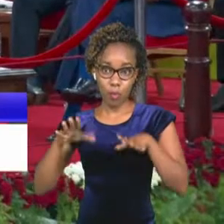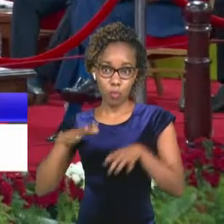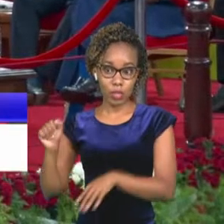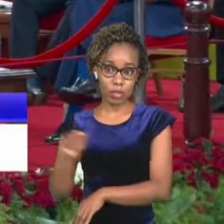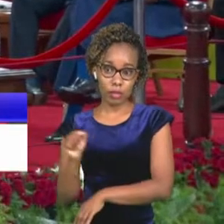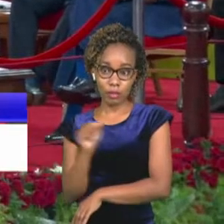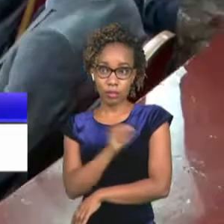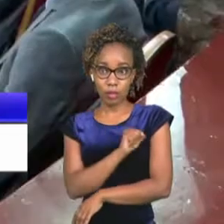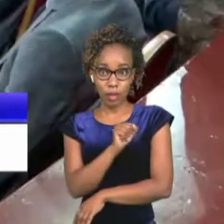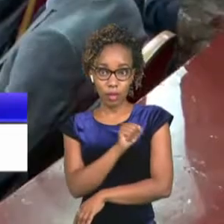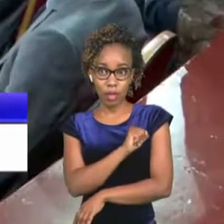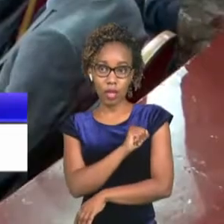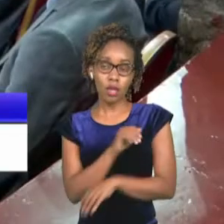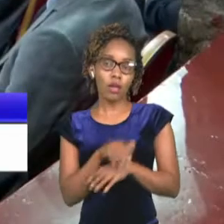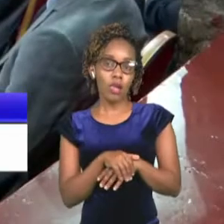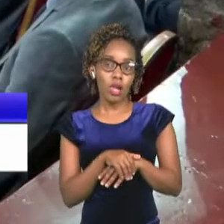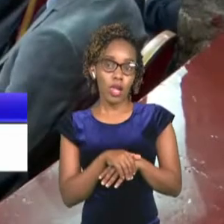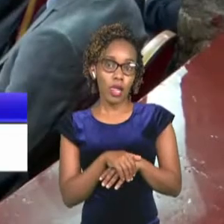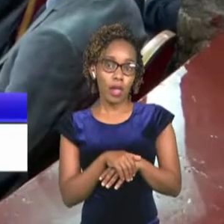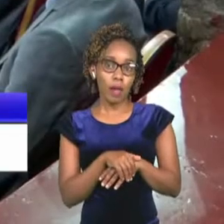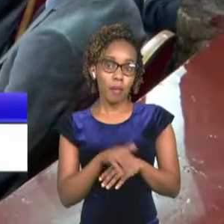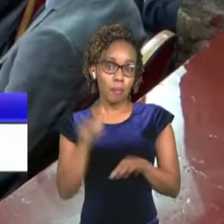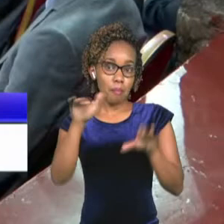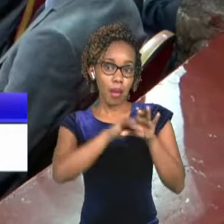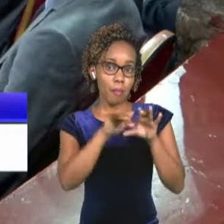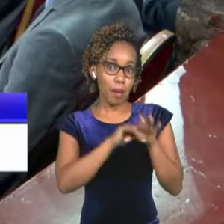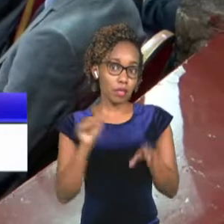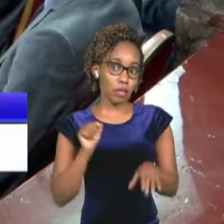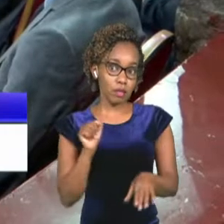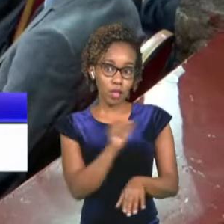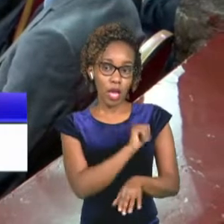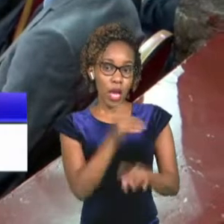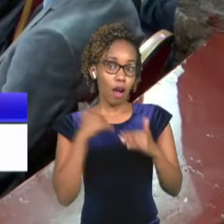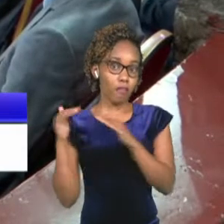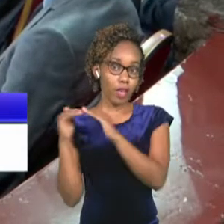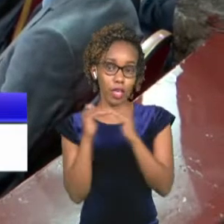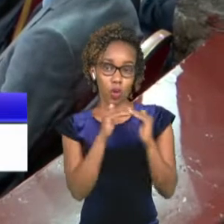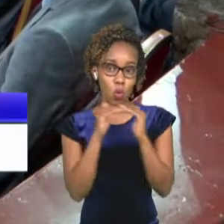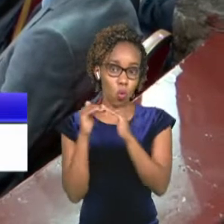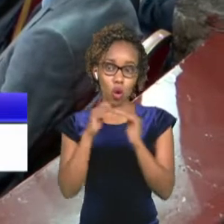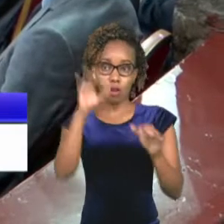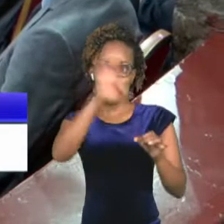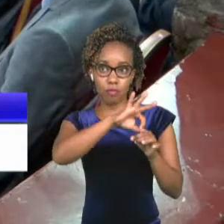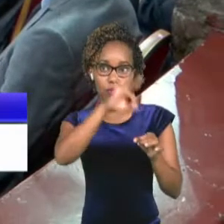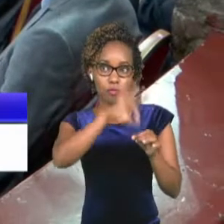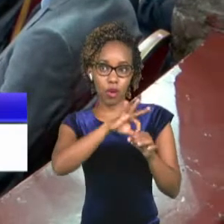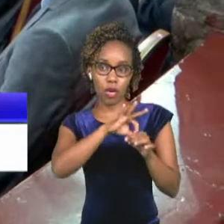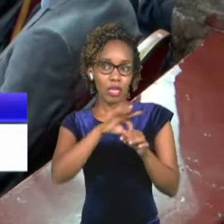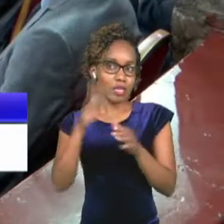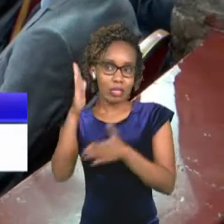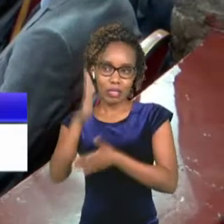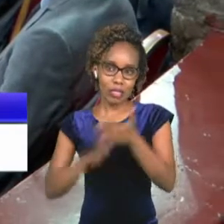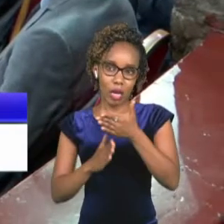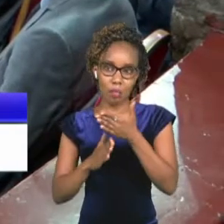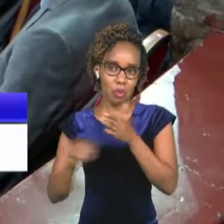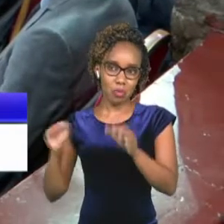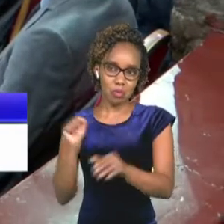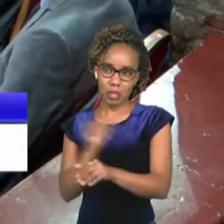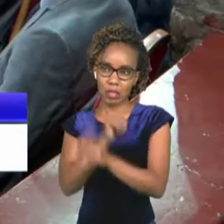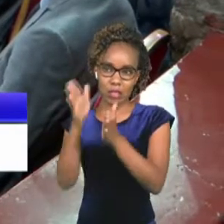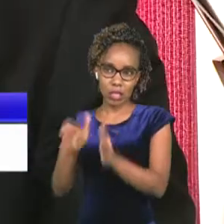and consequently resulting to members of the Senate having an equal vote, a move not well appreciated by some of the sitting